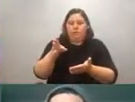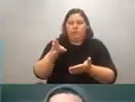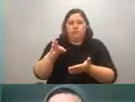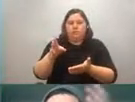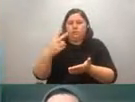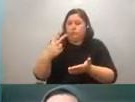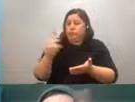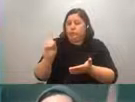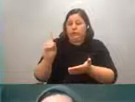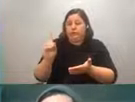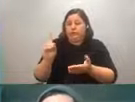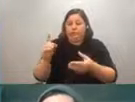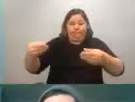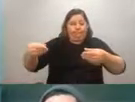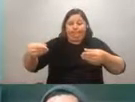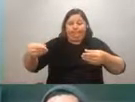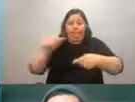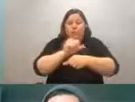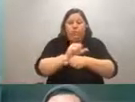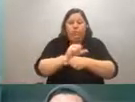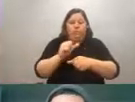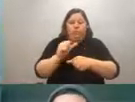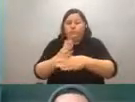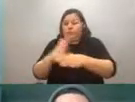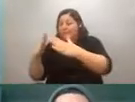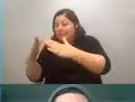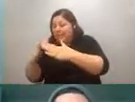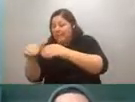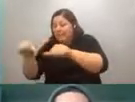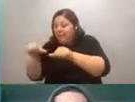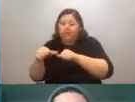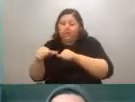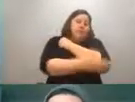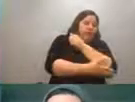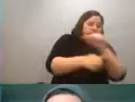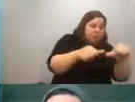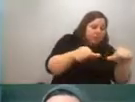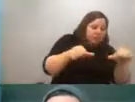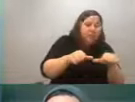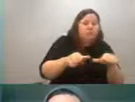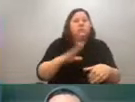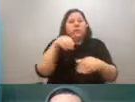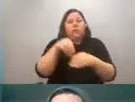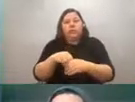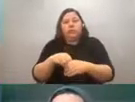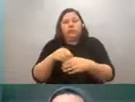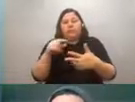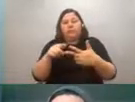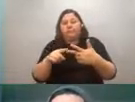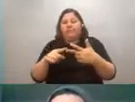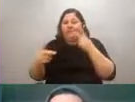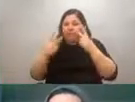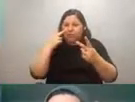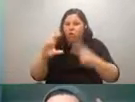that will be traveling between um city and county spaces um that also includes a visual chronicle which is a